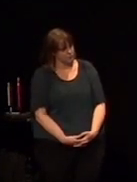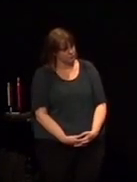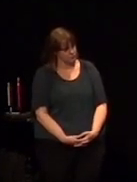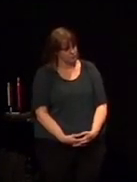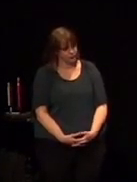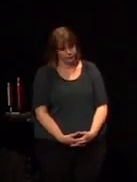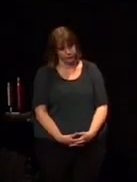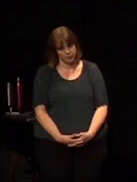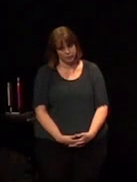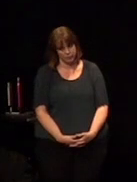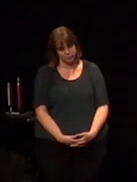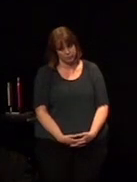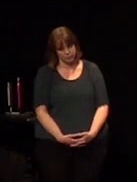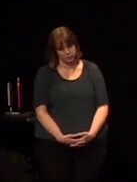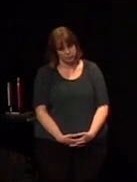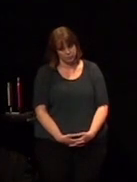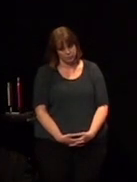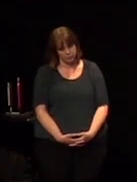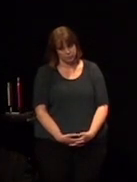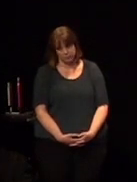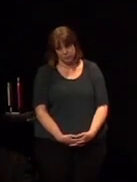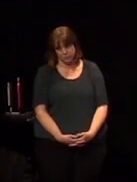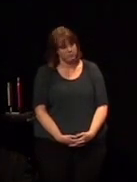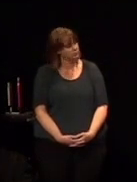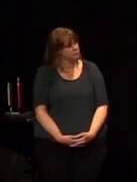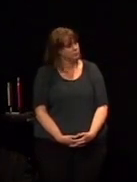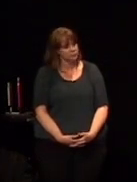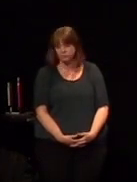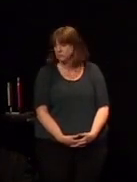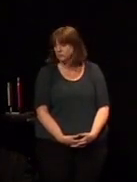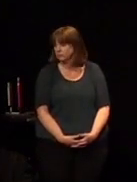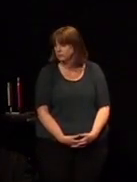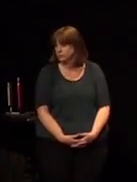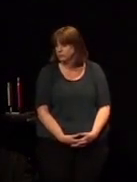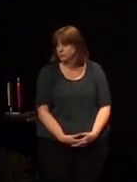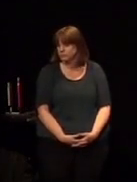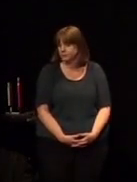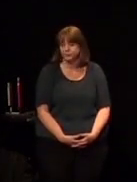doing voluntary is unfair. We need to be on an equal par with everyone else and the same.